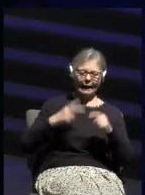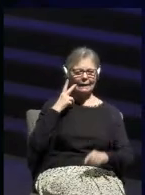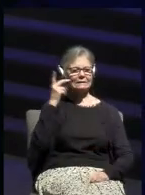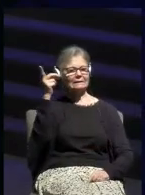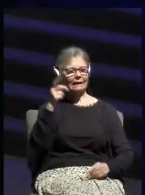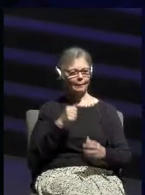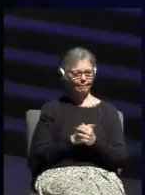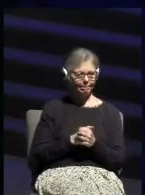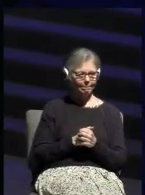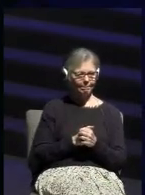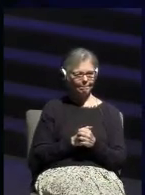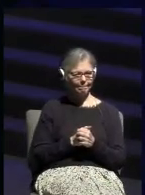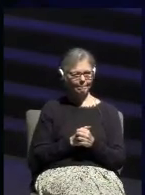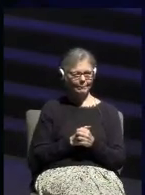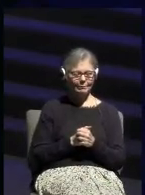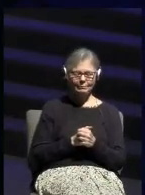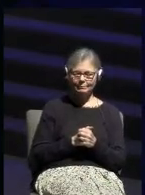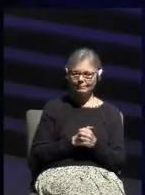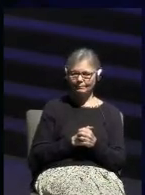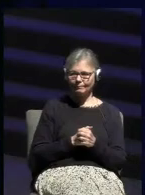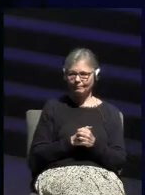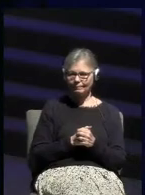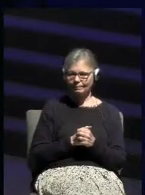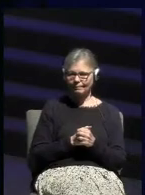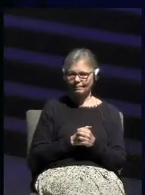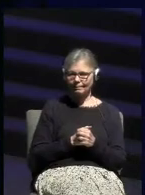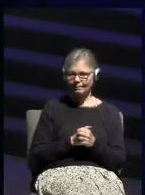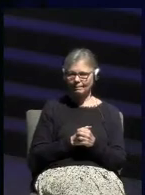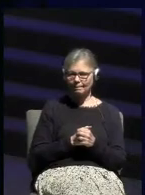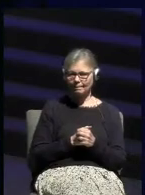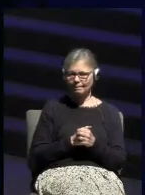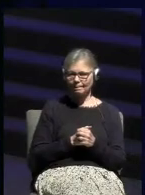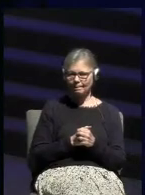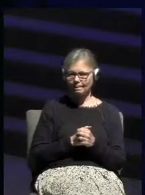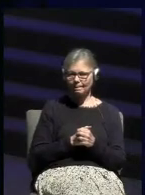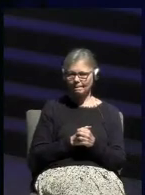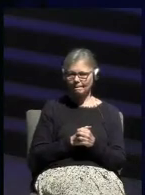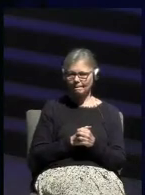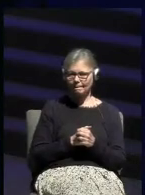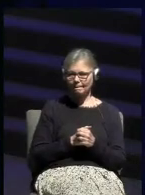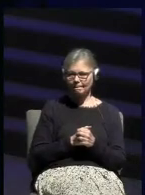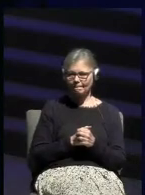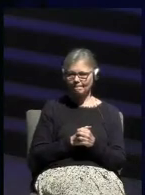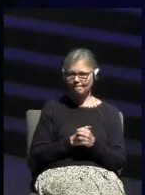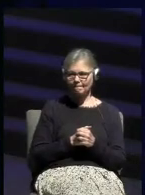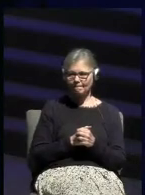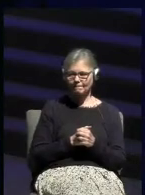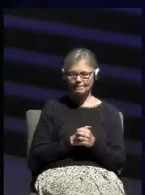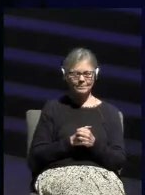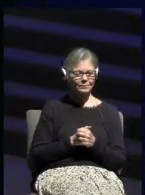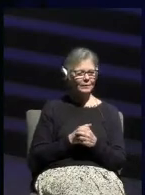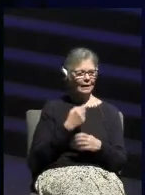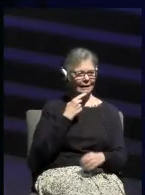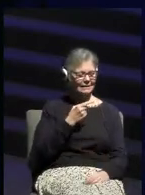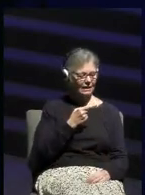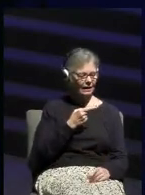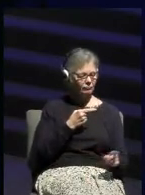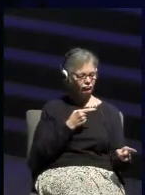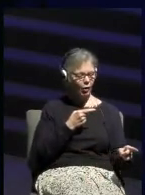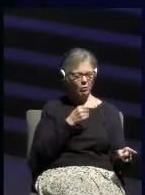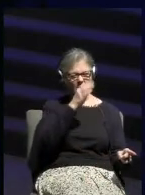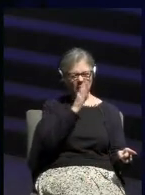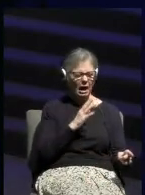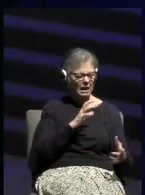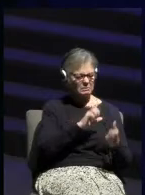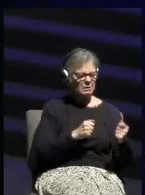they say is so mean, but yet doesn't have any abilities in their mind.